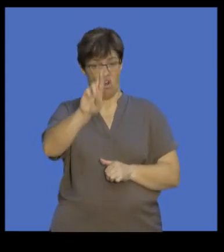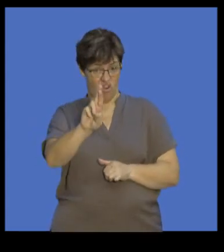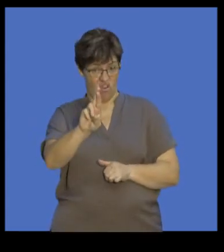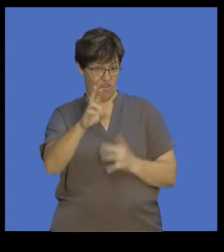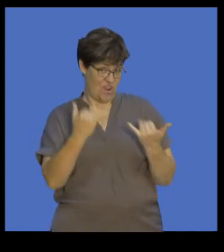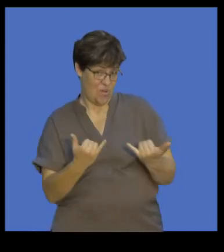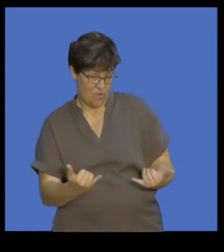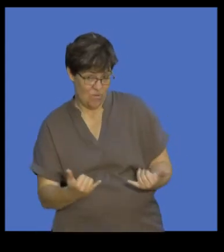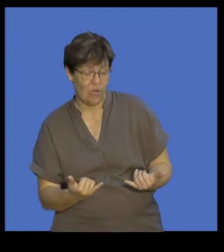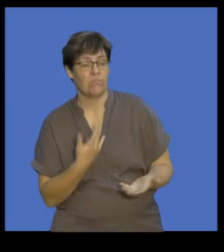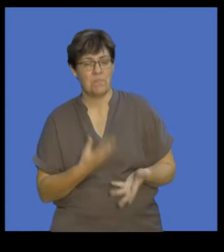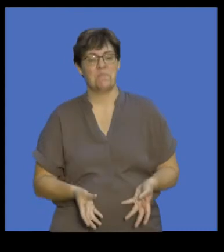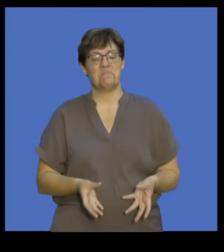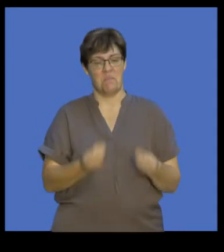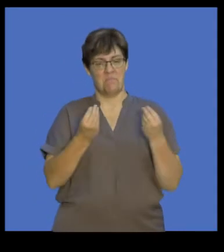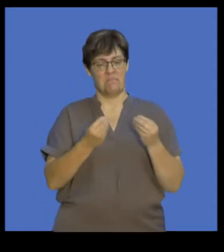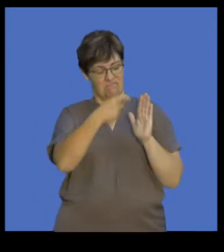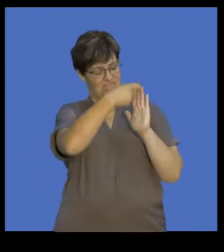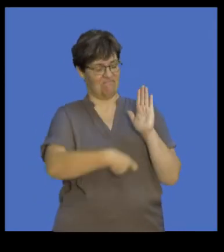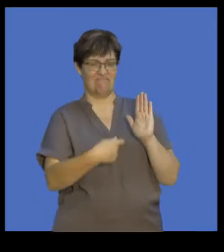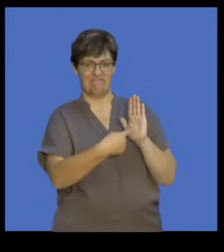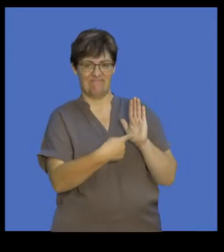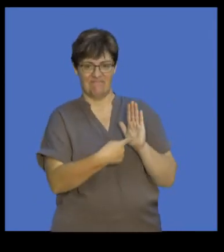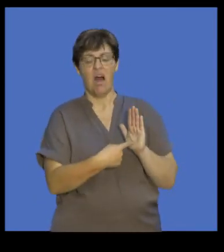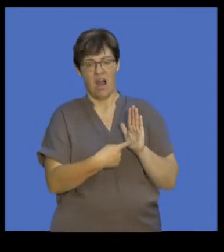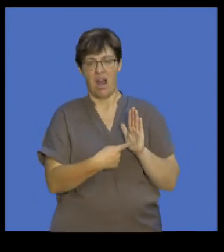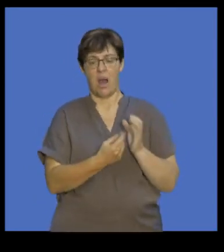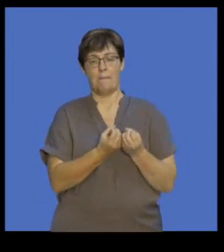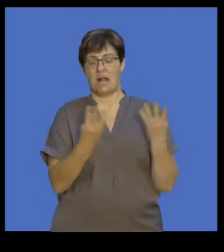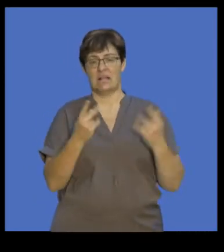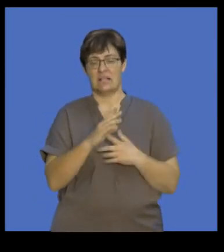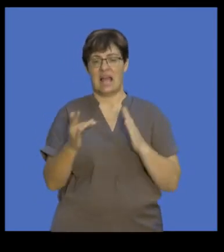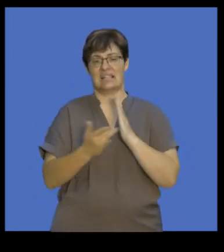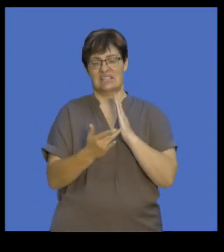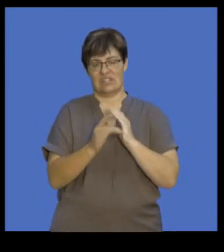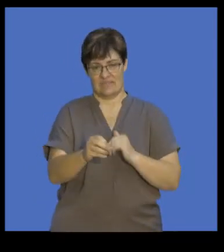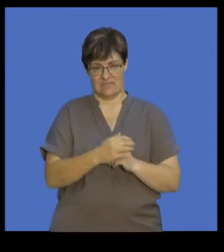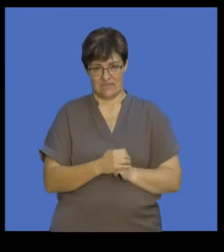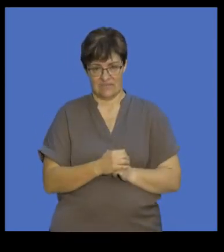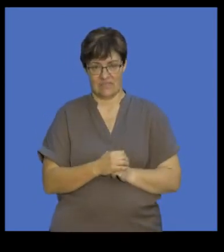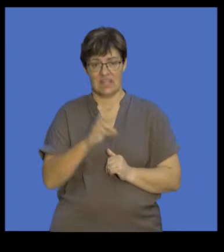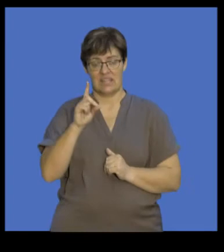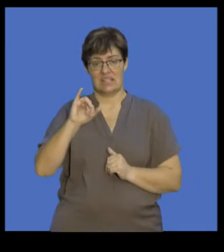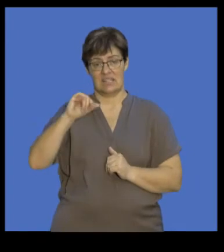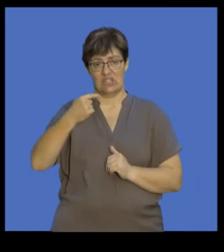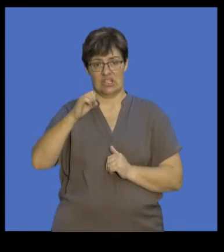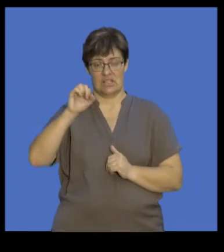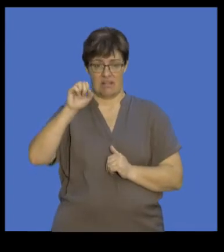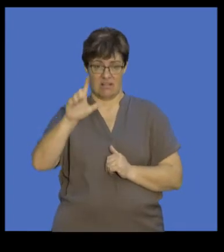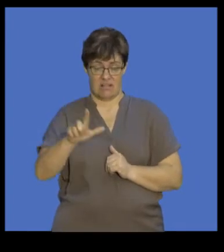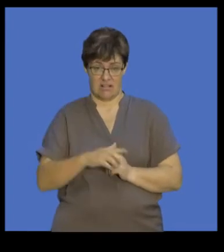now, we are having this version of a multimeter, which is digital. So this is digital, even in terms